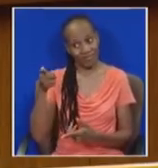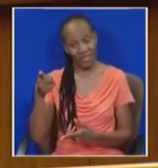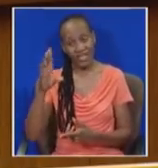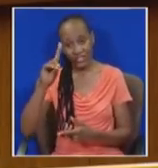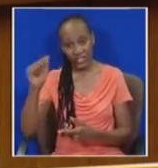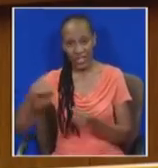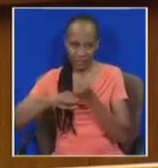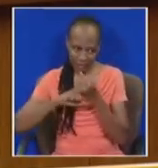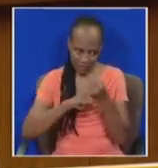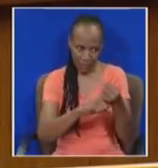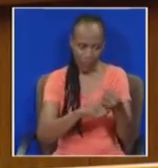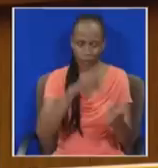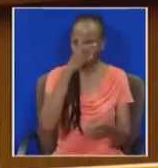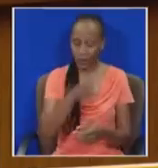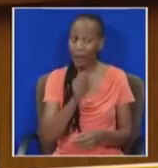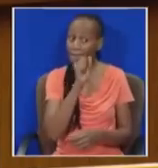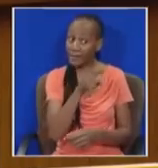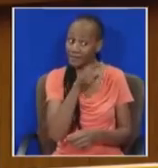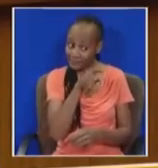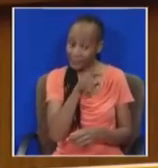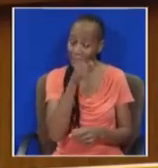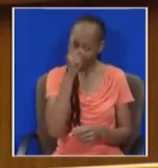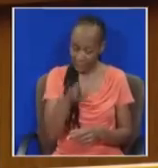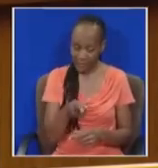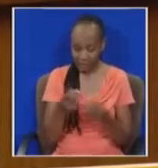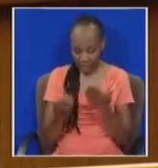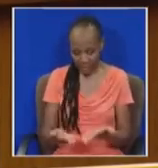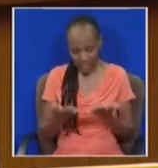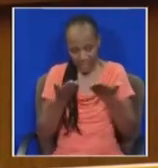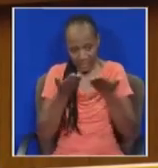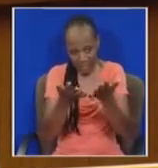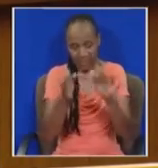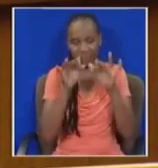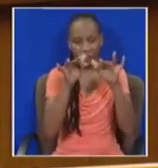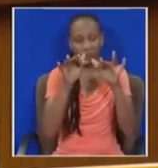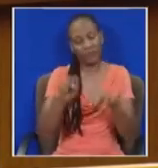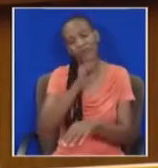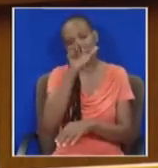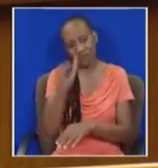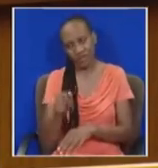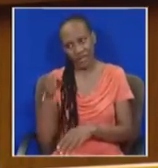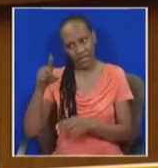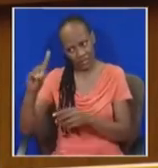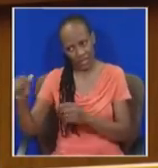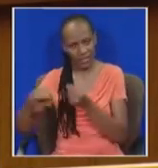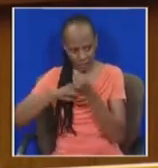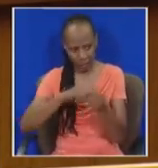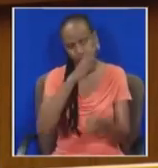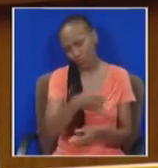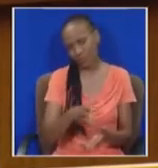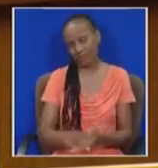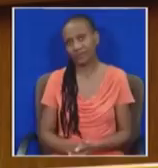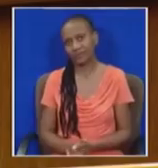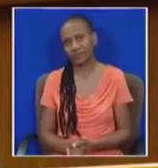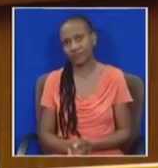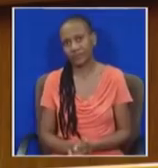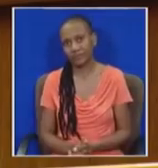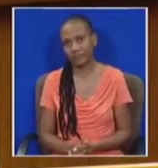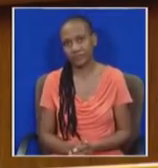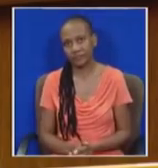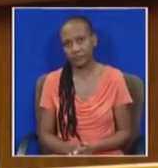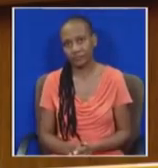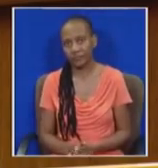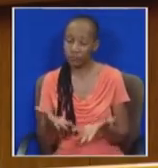DA's support as long as he acts in the best interest of the people of South Africa. What is in the best interest